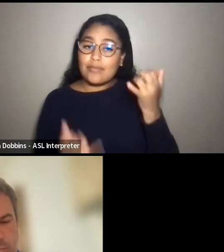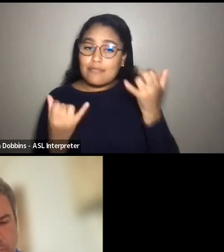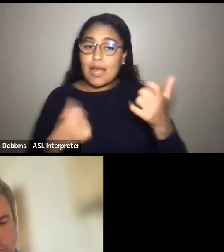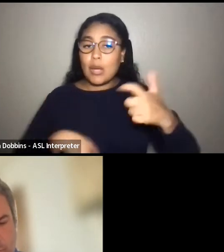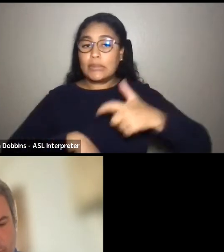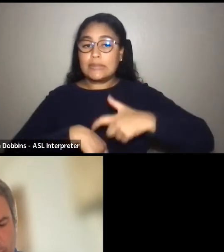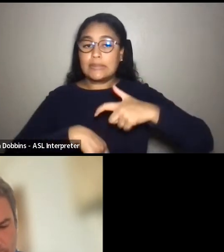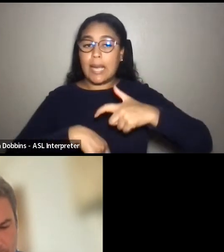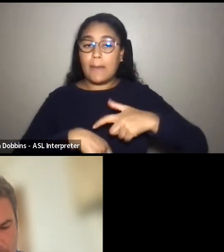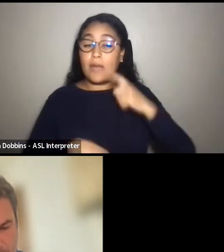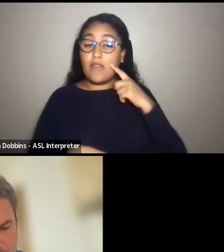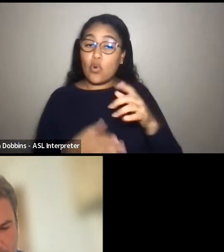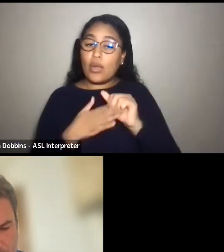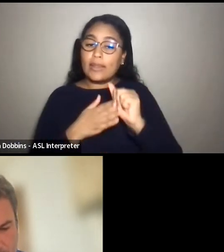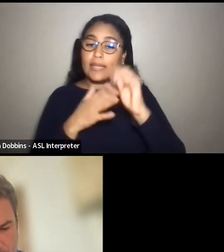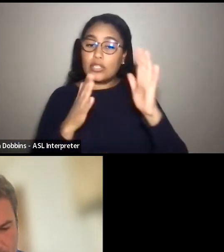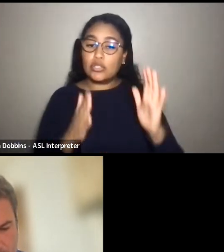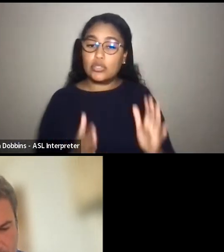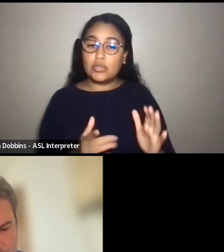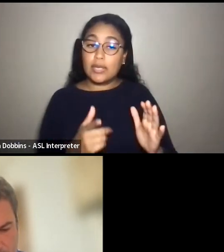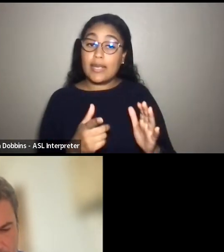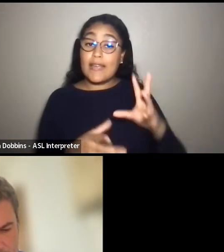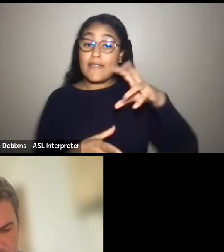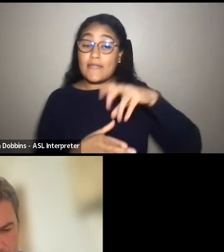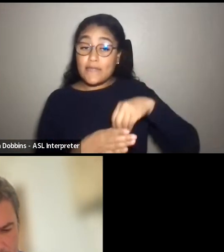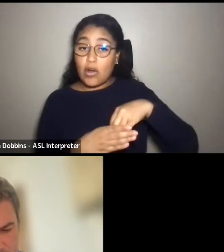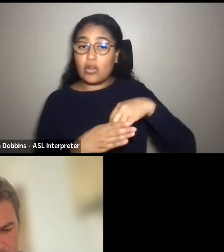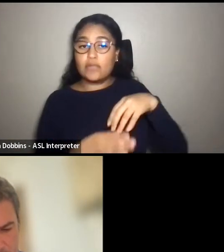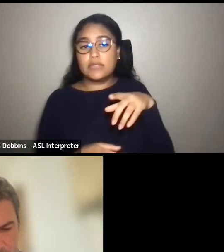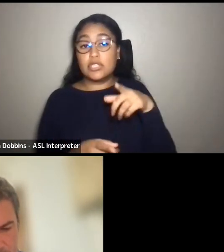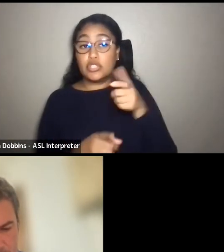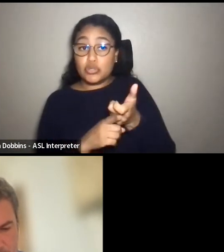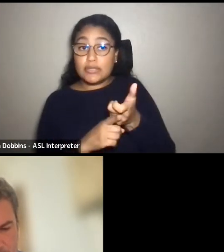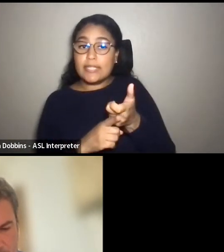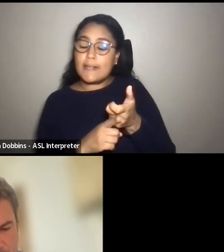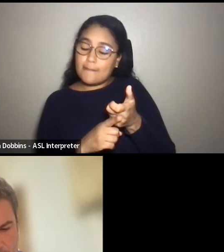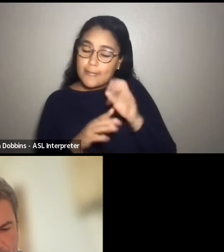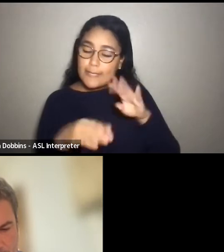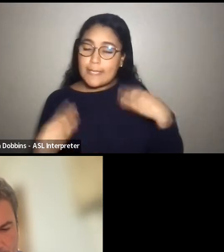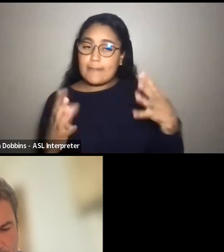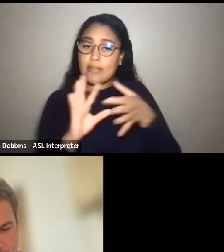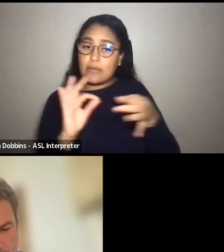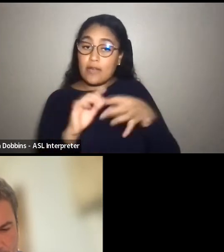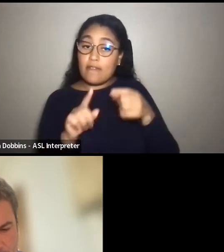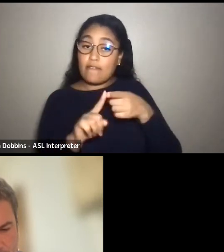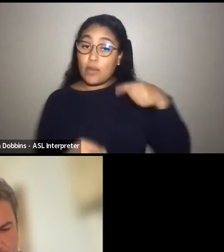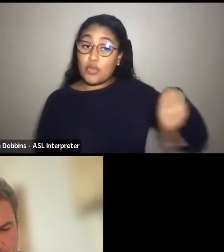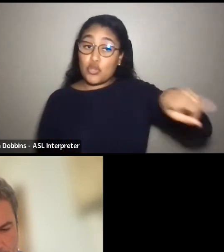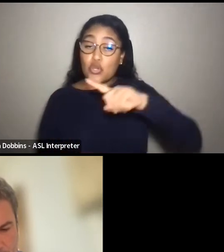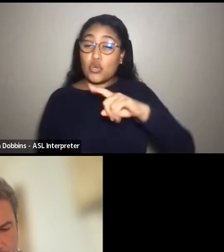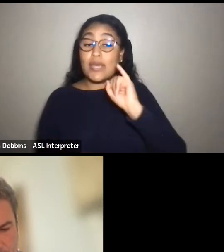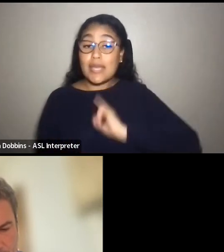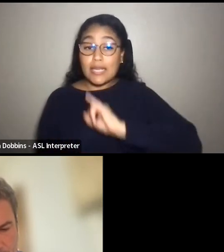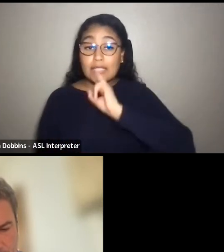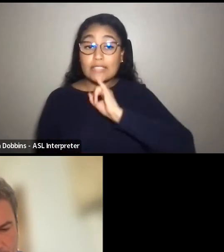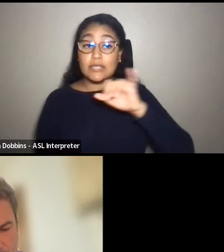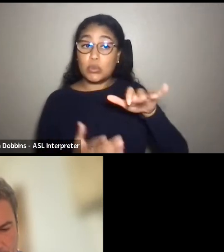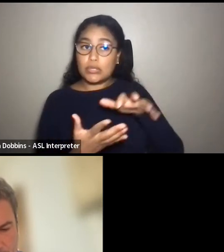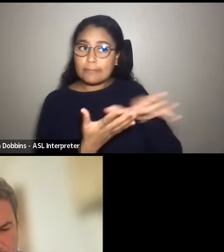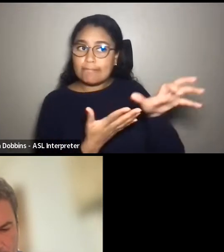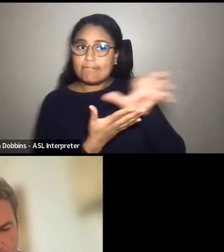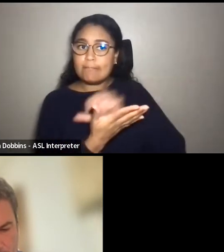is the time for leadership. And that includes the unequivocal statement from you that Israel was attacked